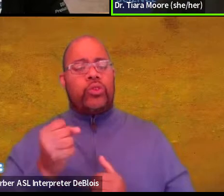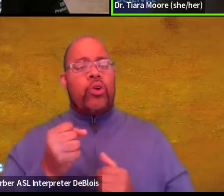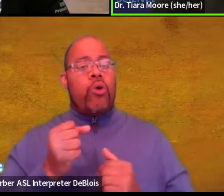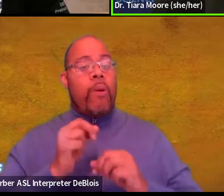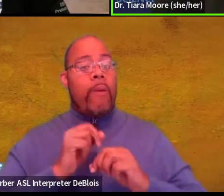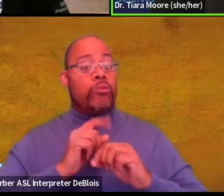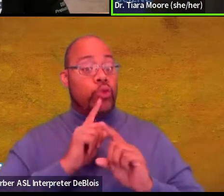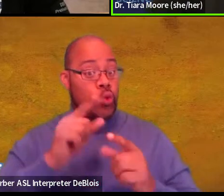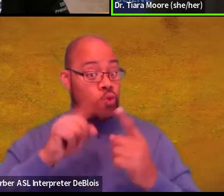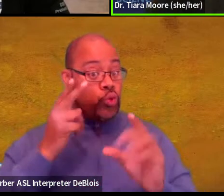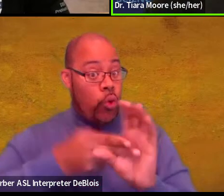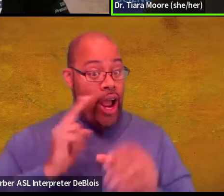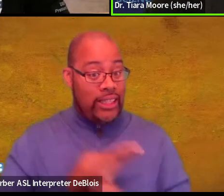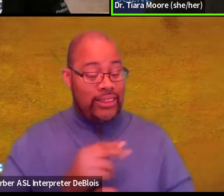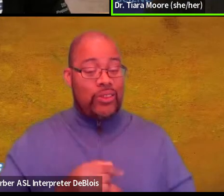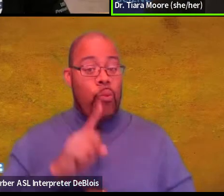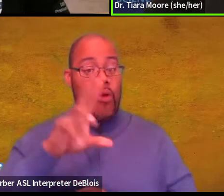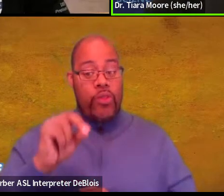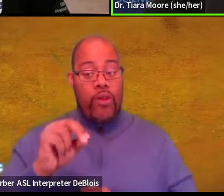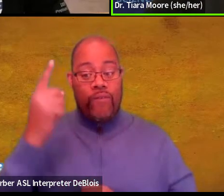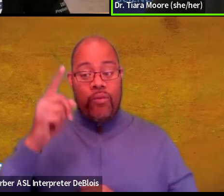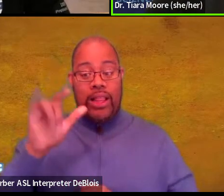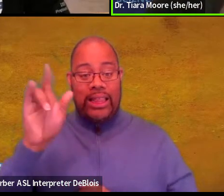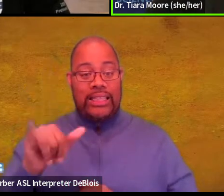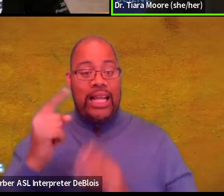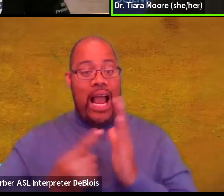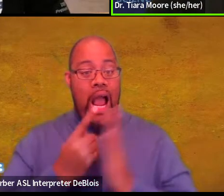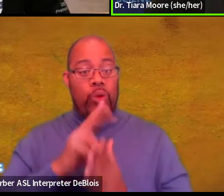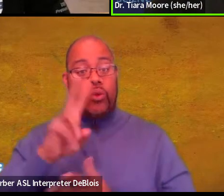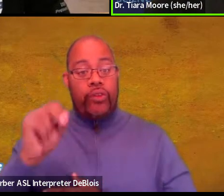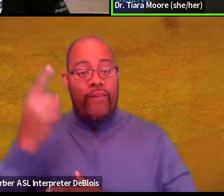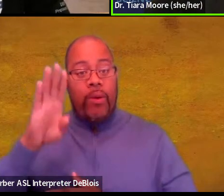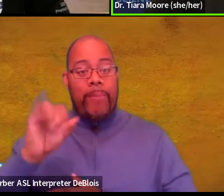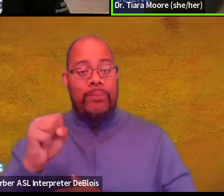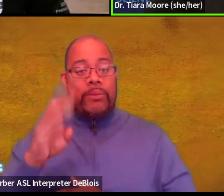sure to join us right at 1:30 for the Liddy Hour, 2:30 for the BIMS ball, and that's